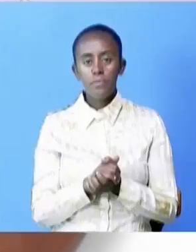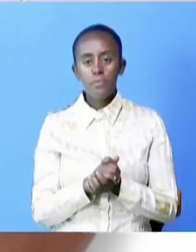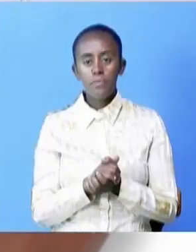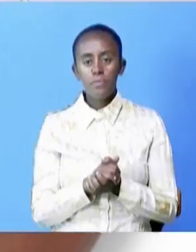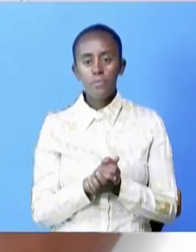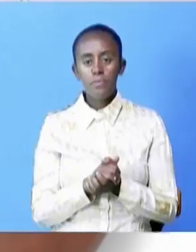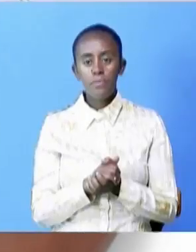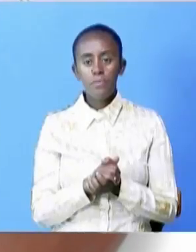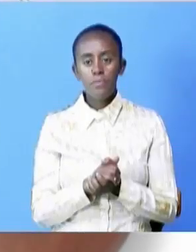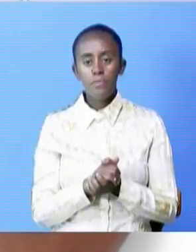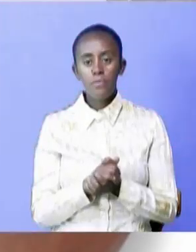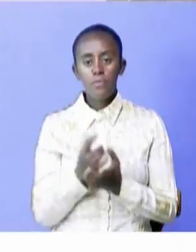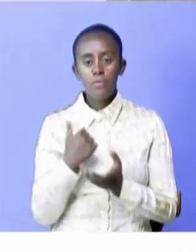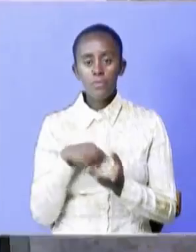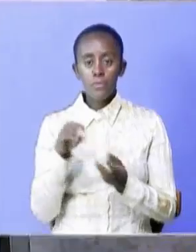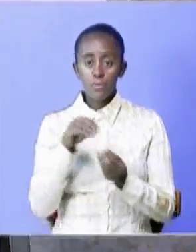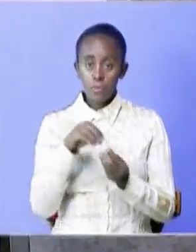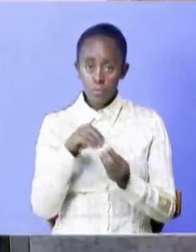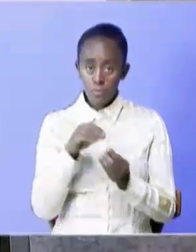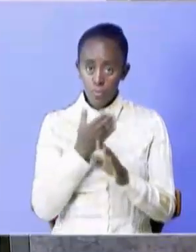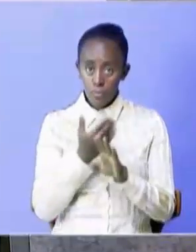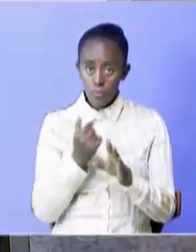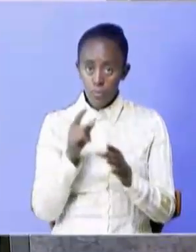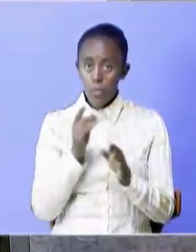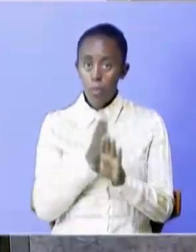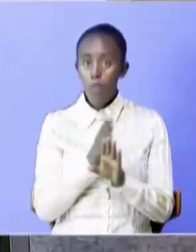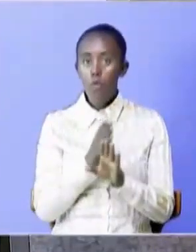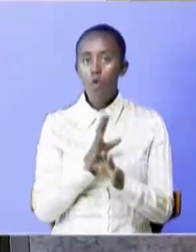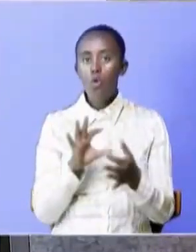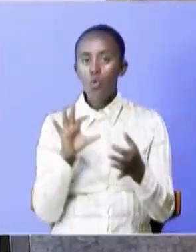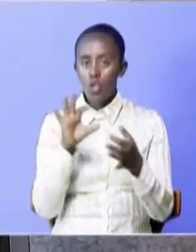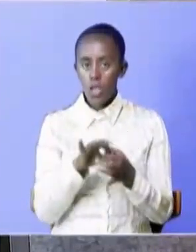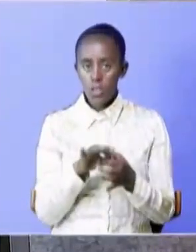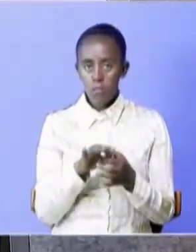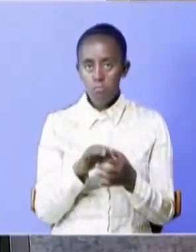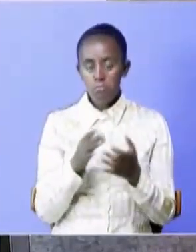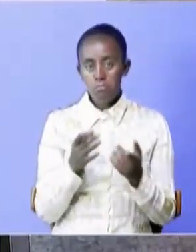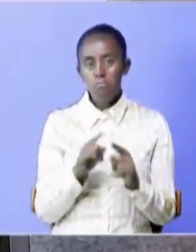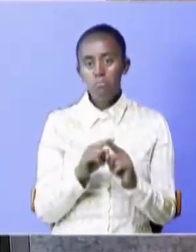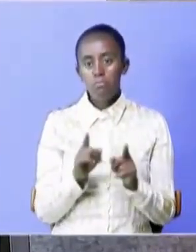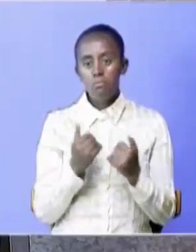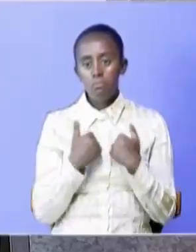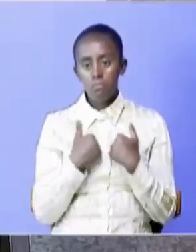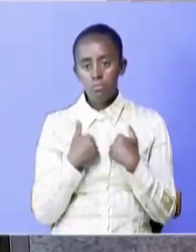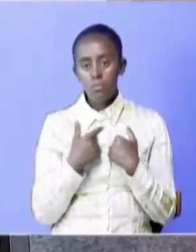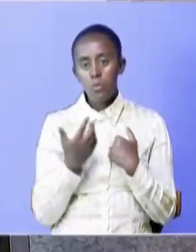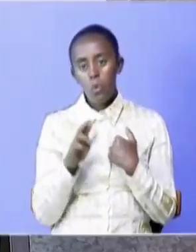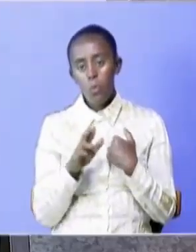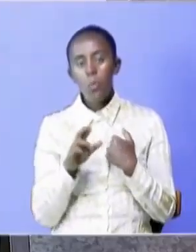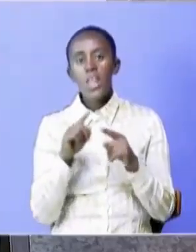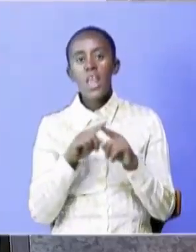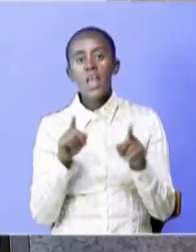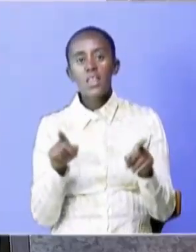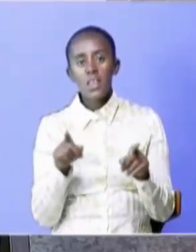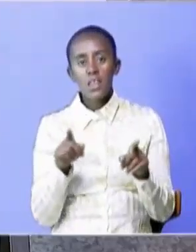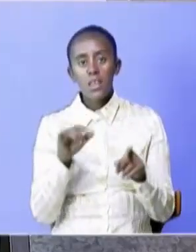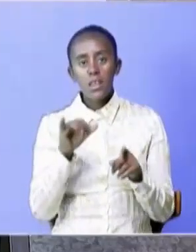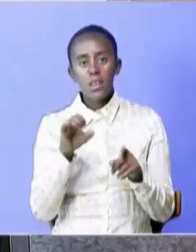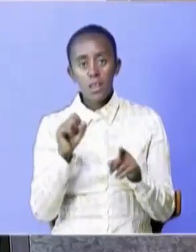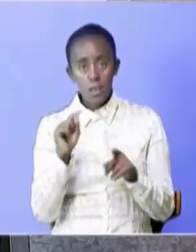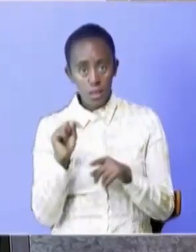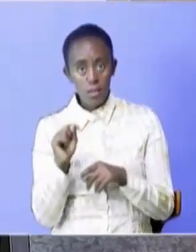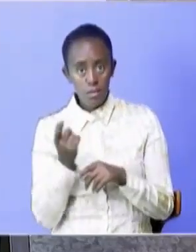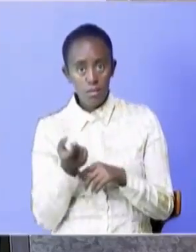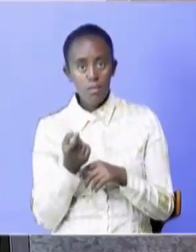In this case, we add the comma before the conjunctions. If but was here or yet was here, it still would